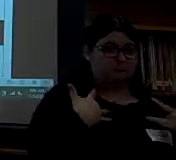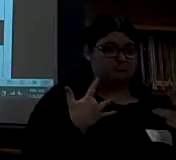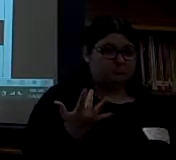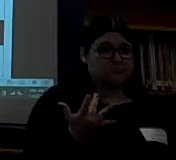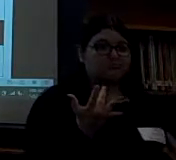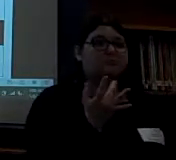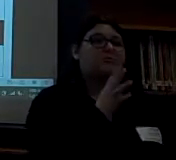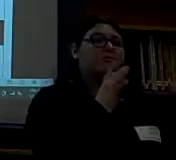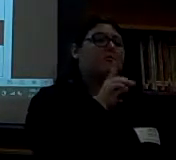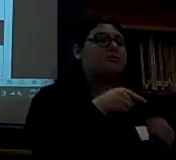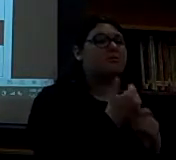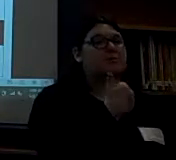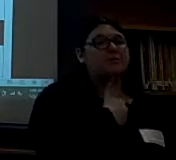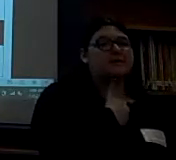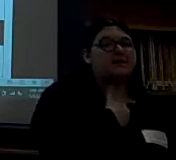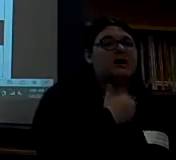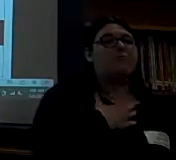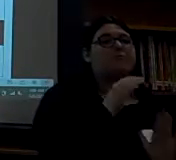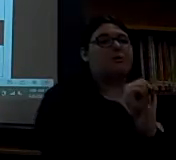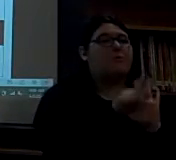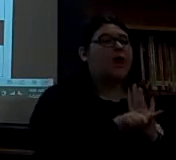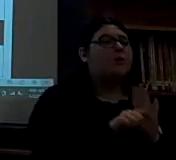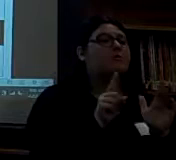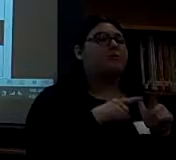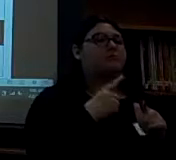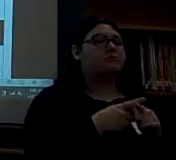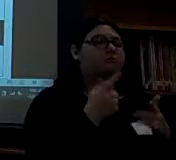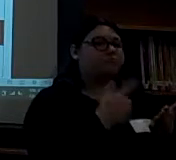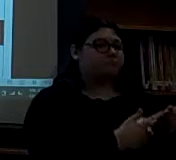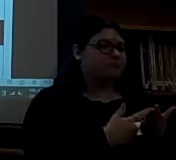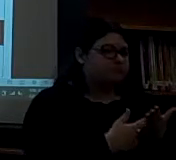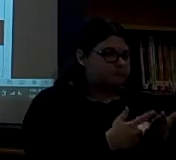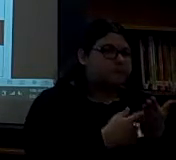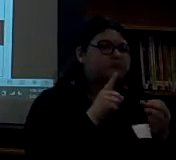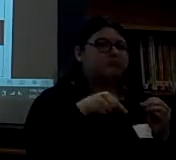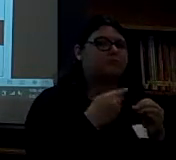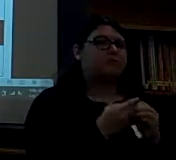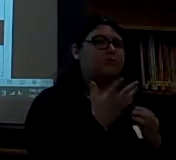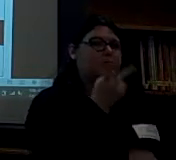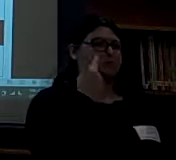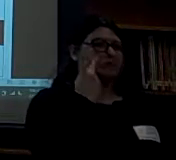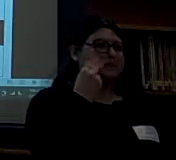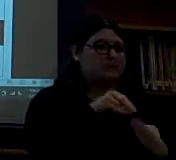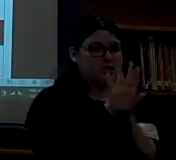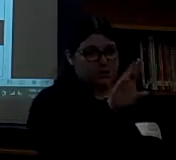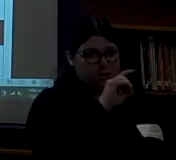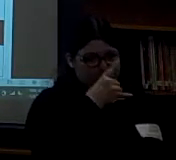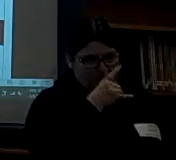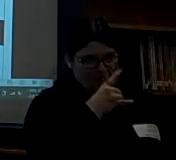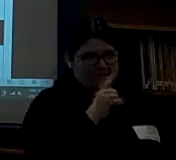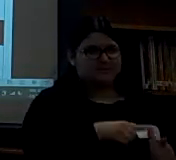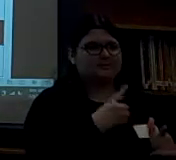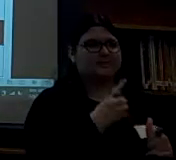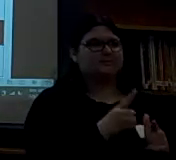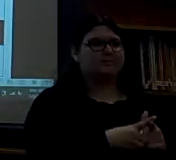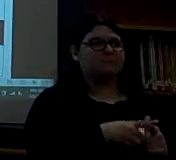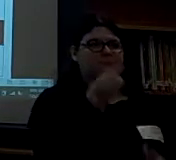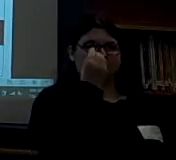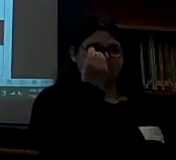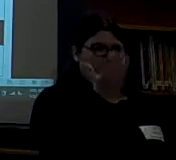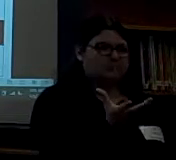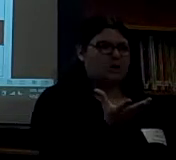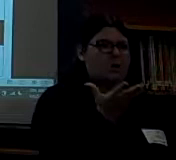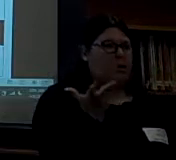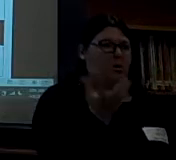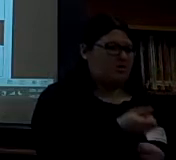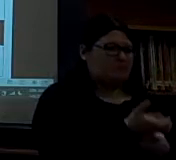little bit about myself and my background. Then we'll have a discussion about what you're seeing in your children. Then I'll tell you exactly what